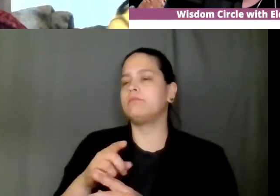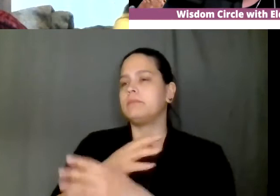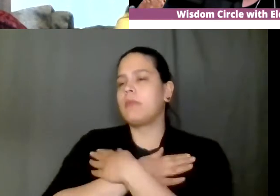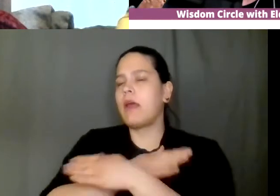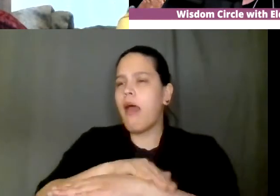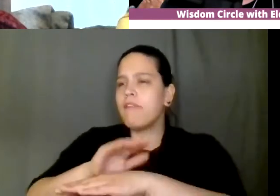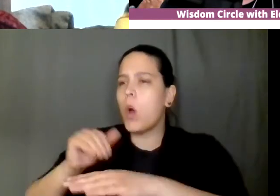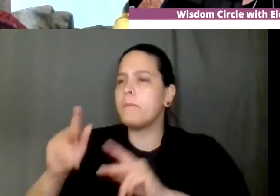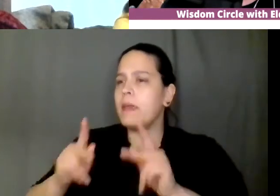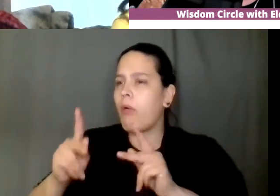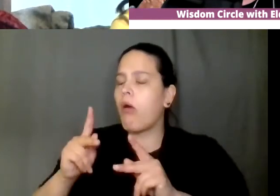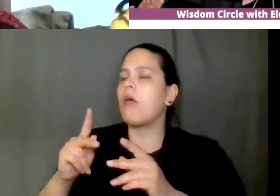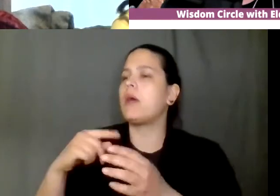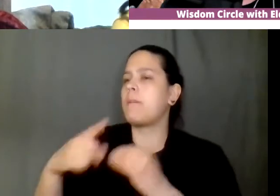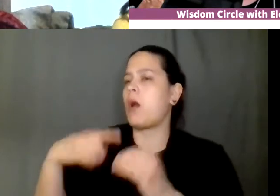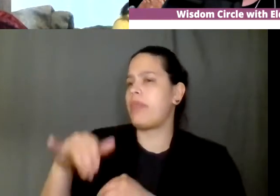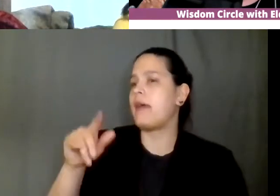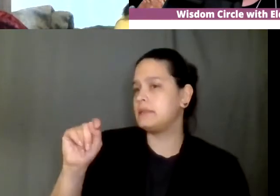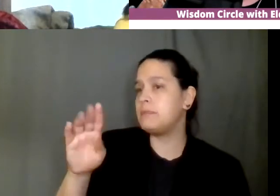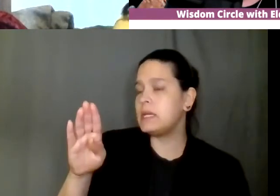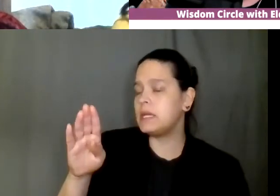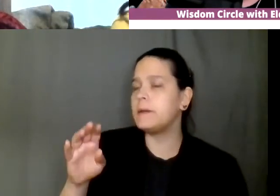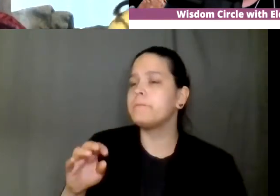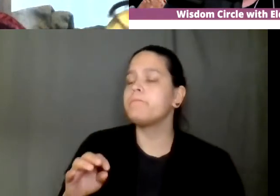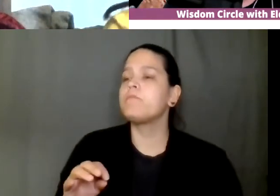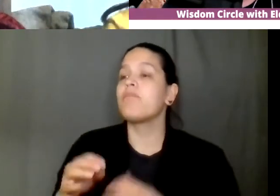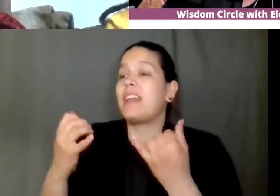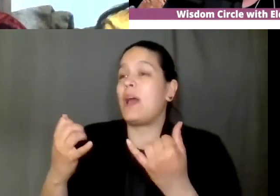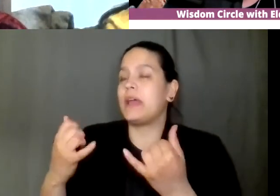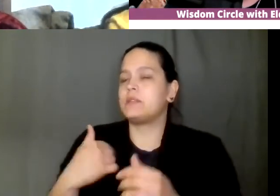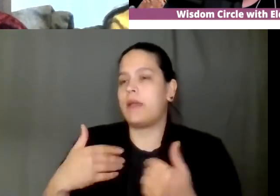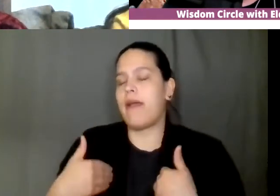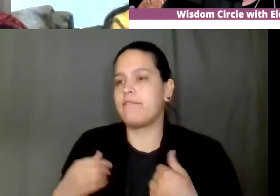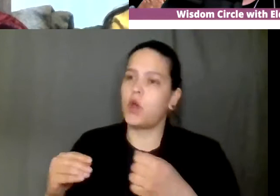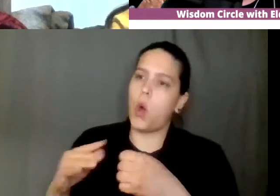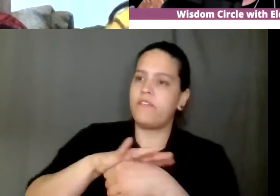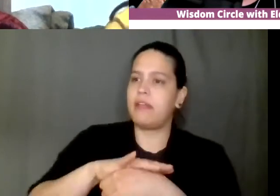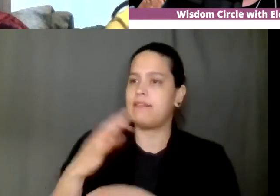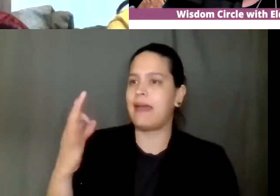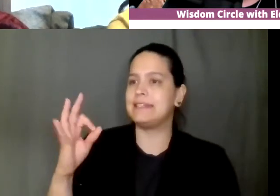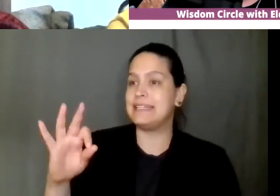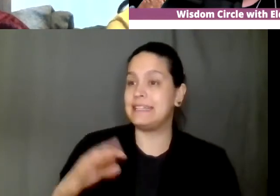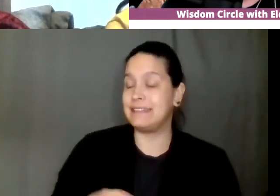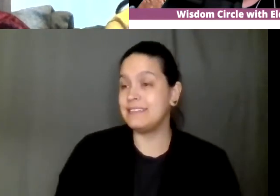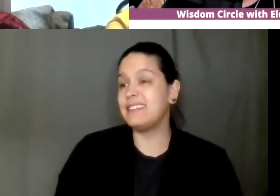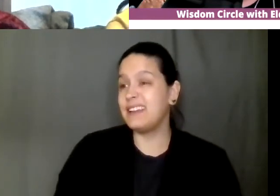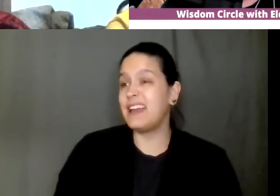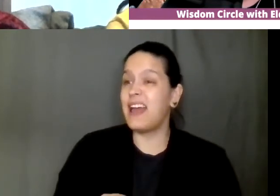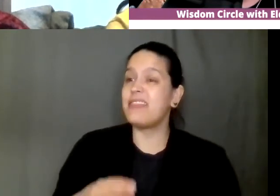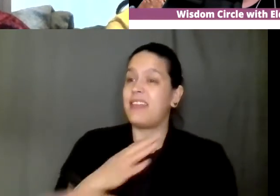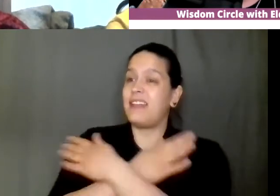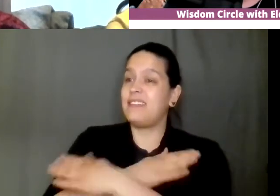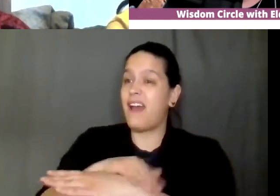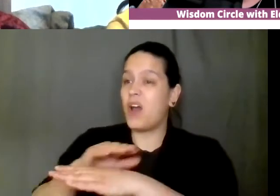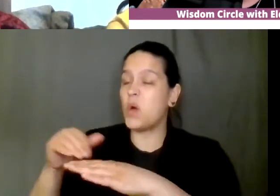language. And nowadays we have this thing called COVID-19. The Navajos say the